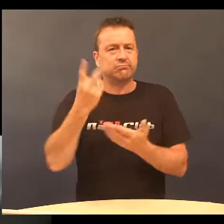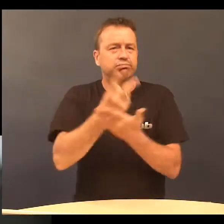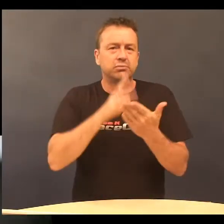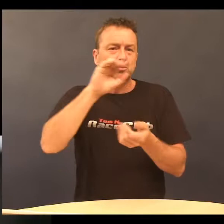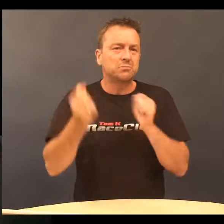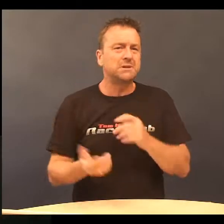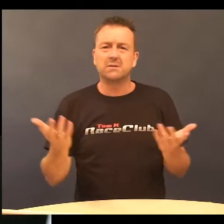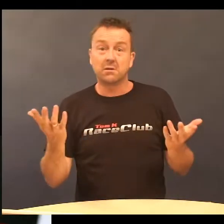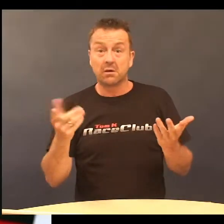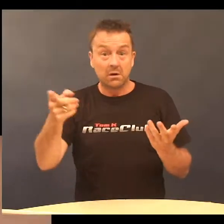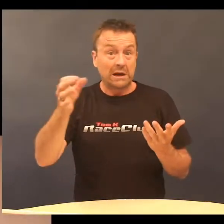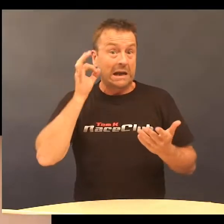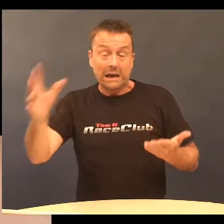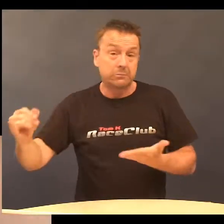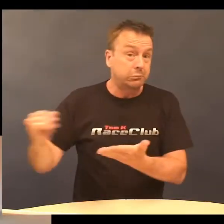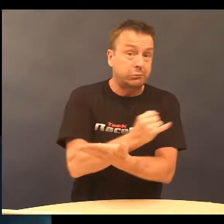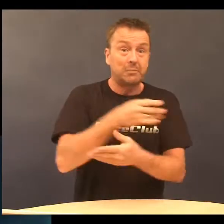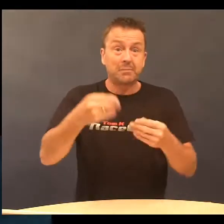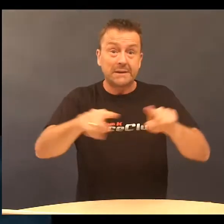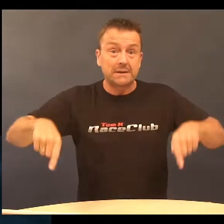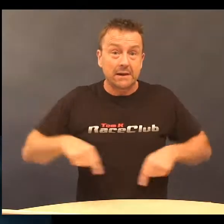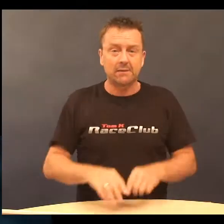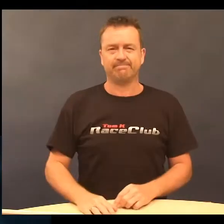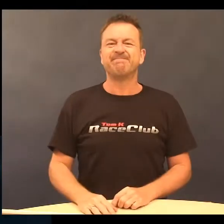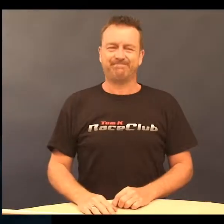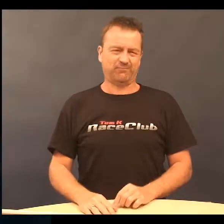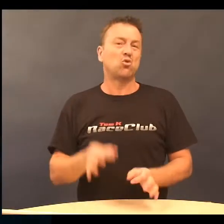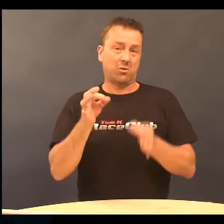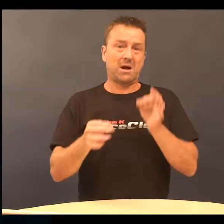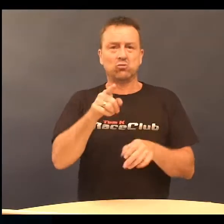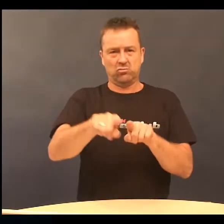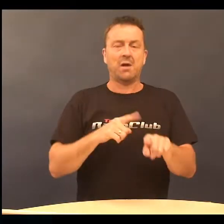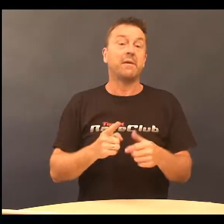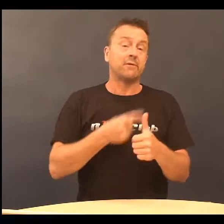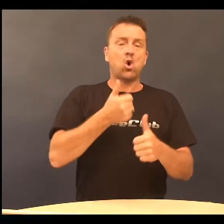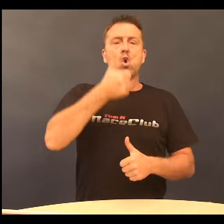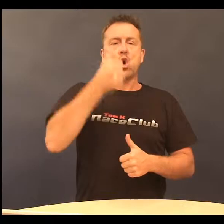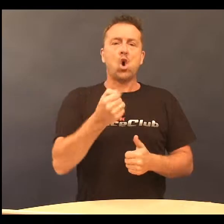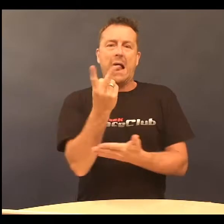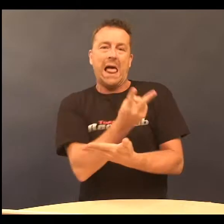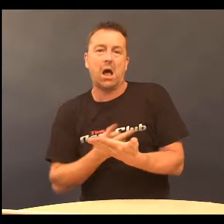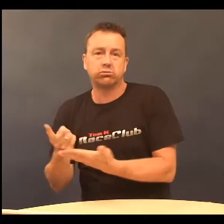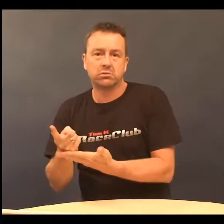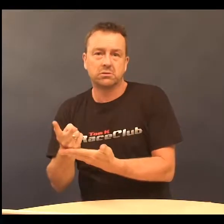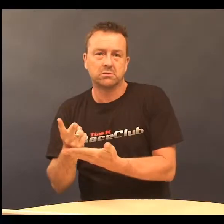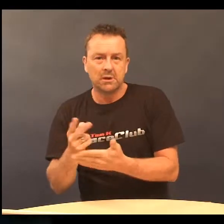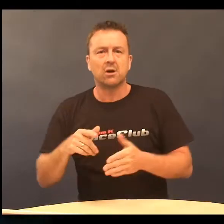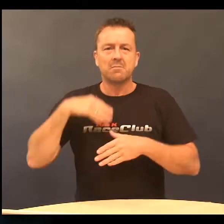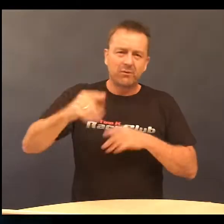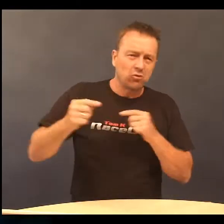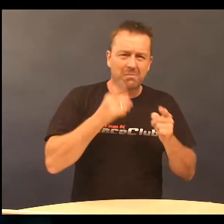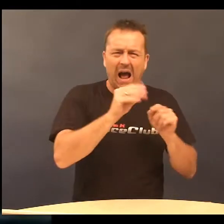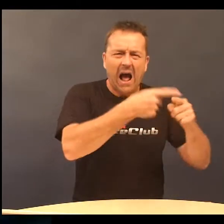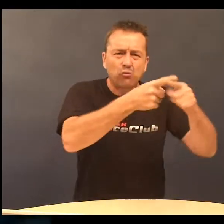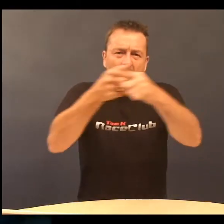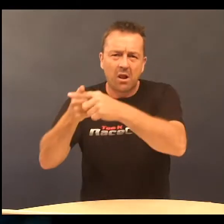car, starting from a clean sheet of paper? Usually you start with a first rough layout being discussed with all the other departments. Which